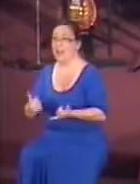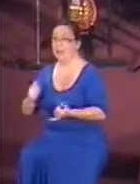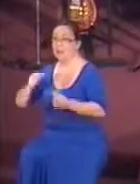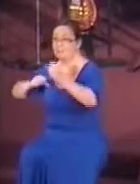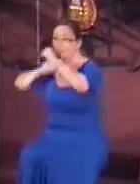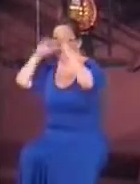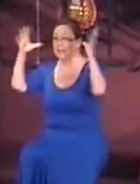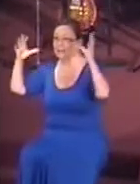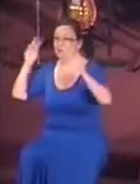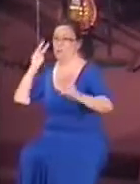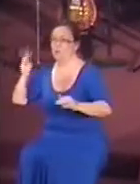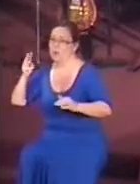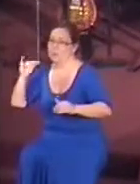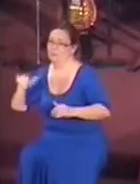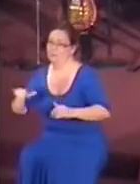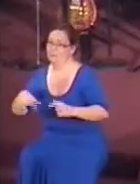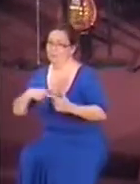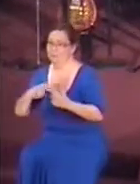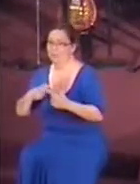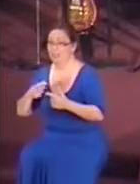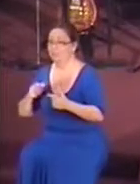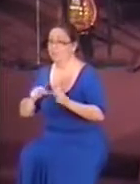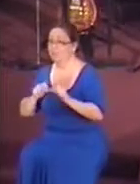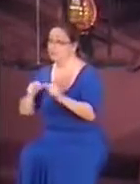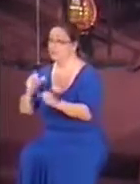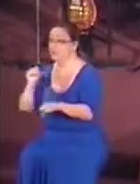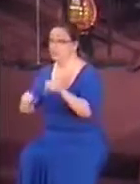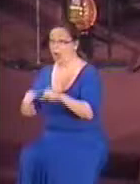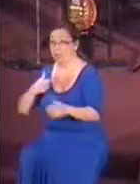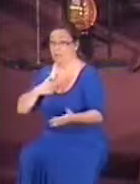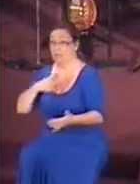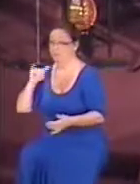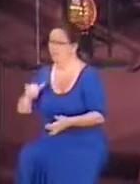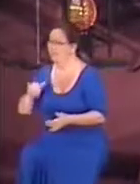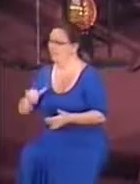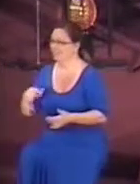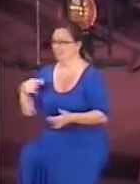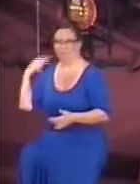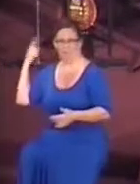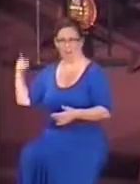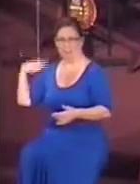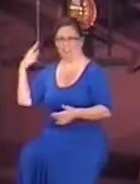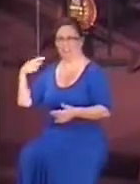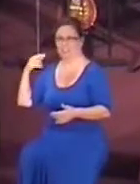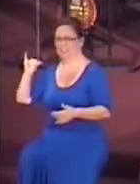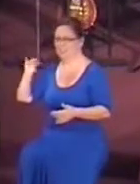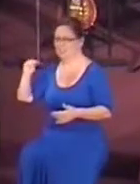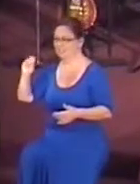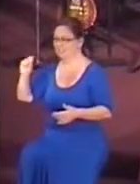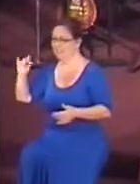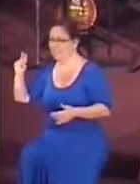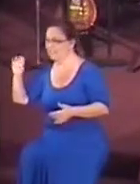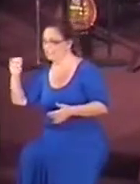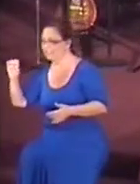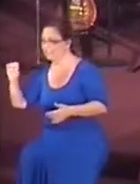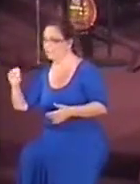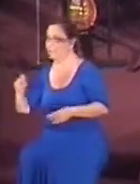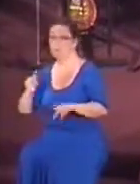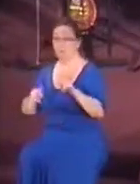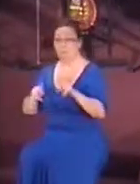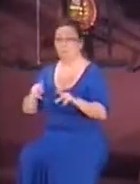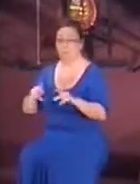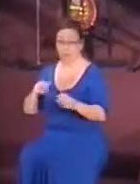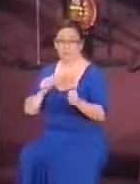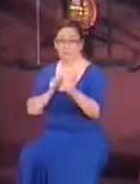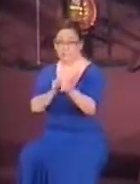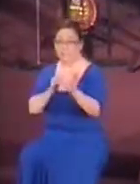like that and then going on to doubt me. That would be almost insane. But that's what these disciples are doing. The first